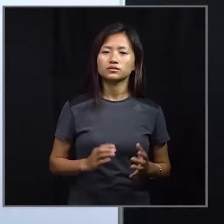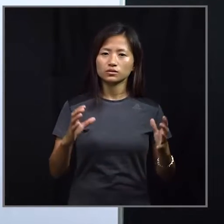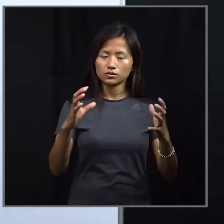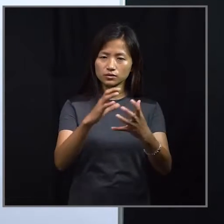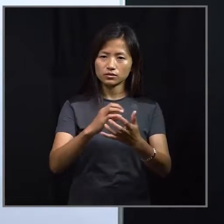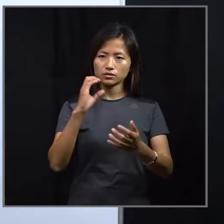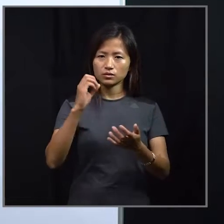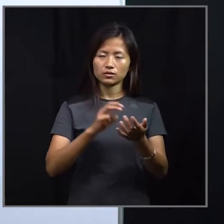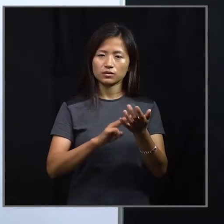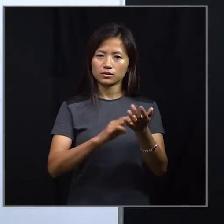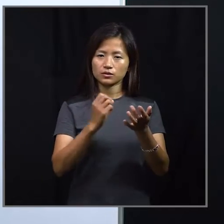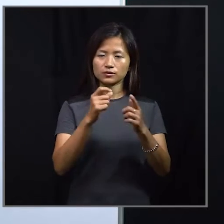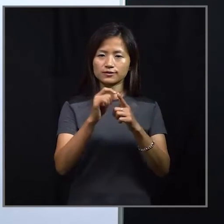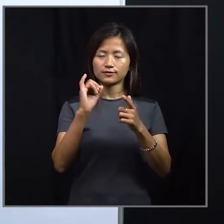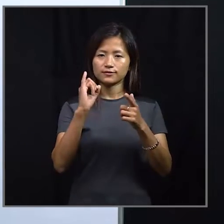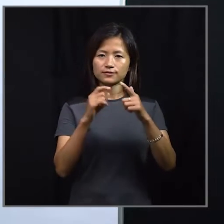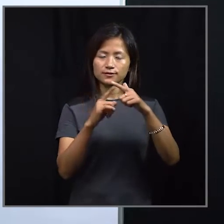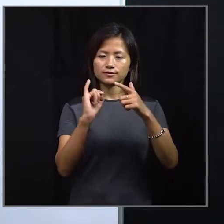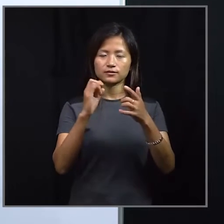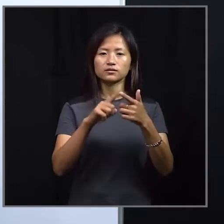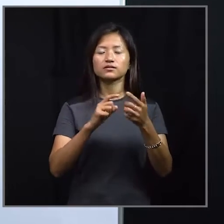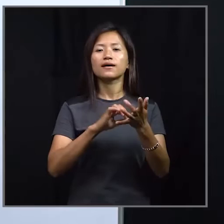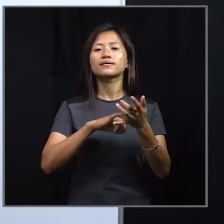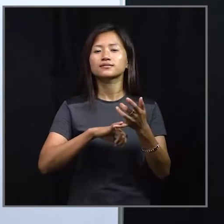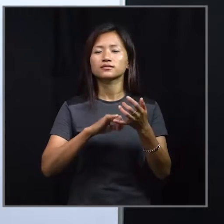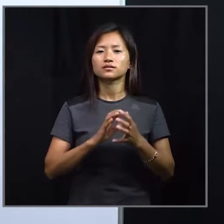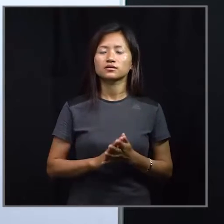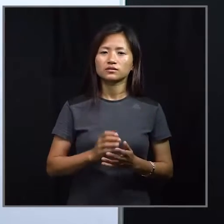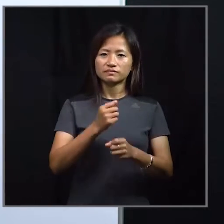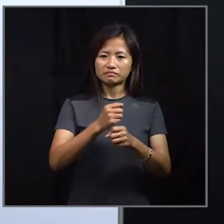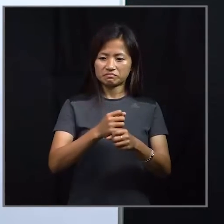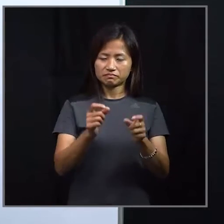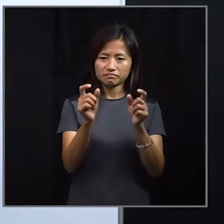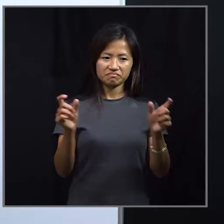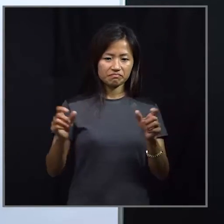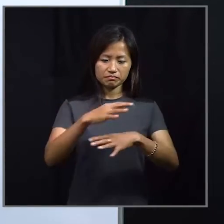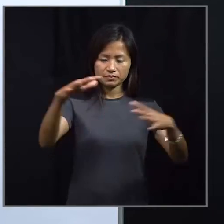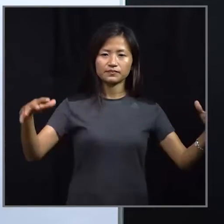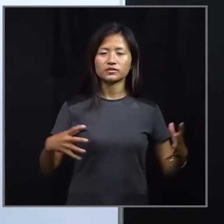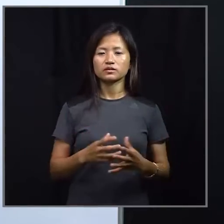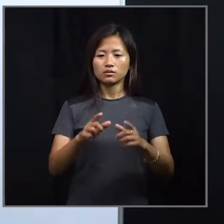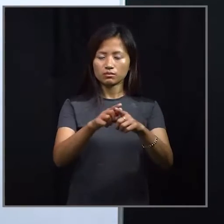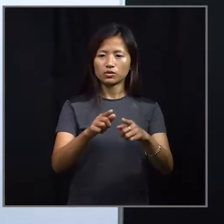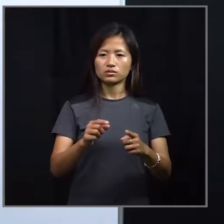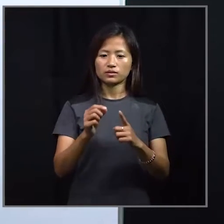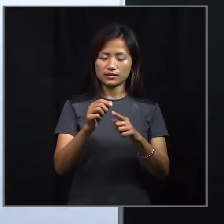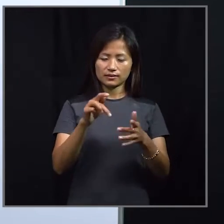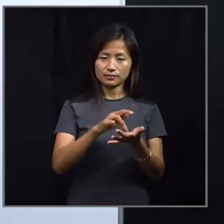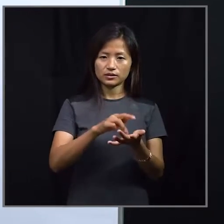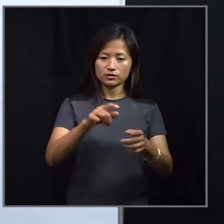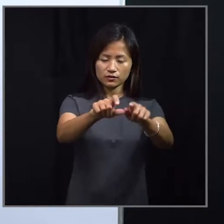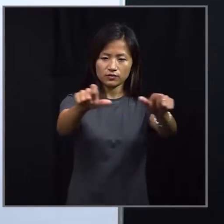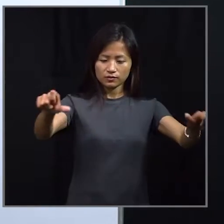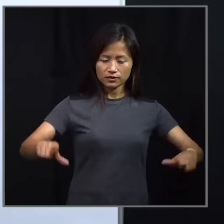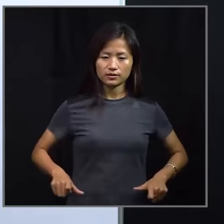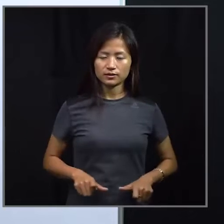commodity. Are you all listening or not? What is land? In general, when we say land, it means the plot of land that we see, or maybe the